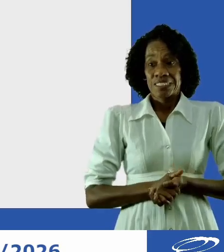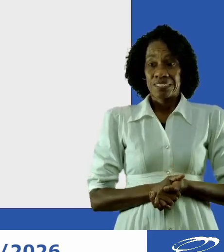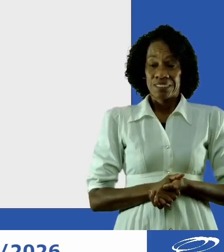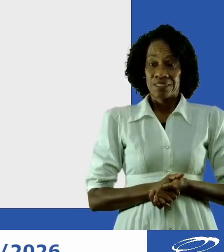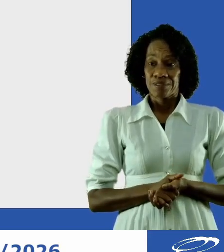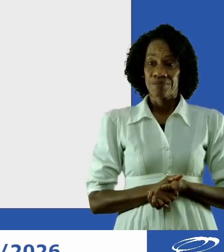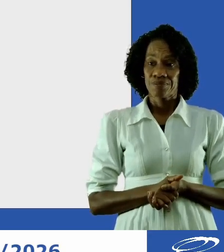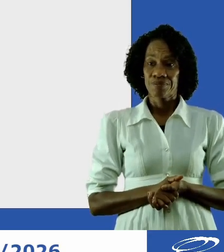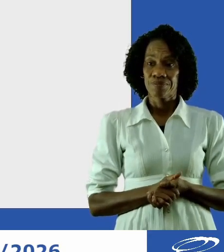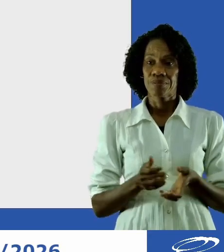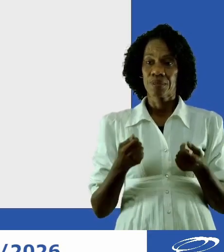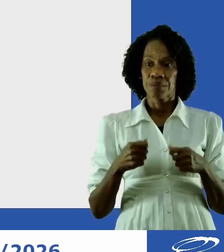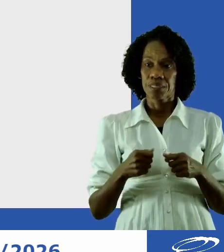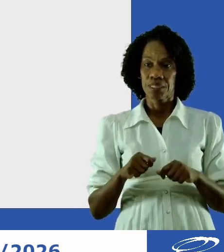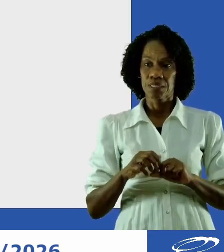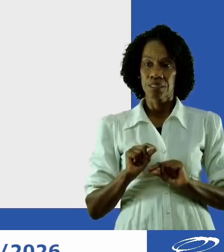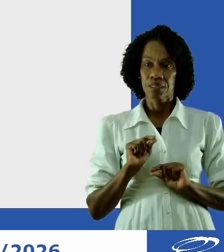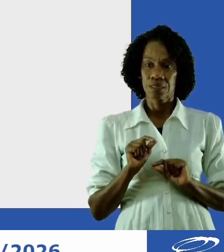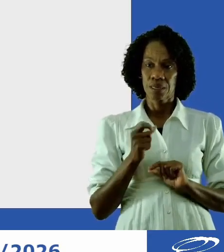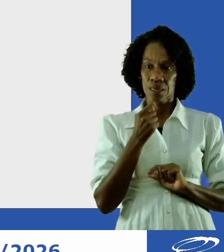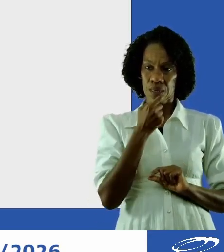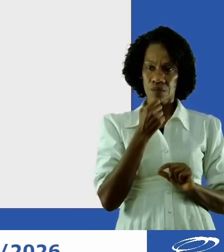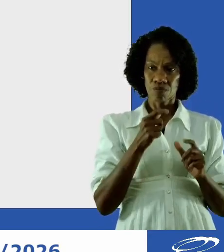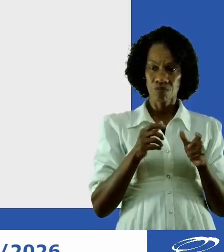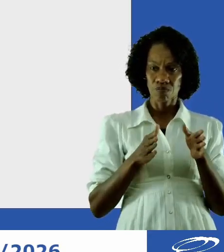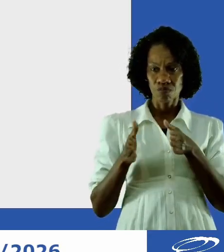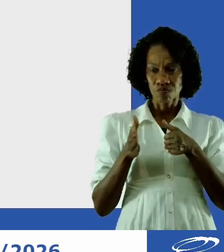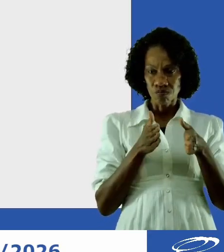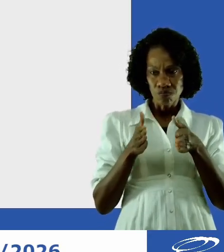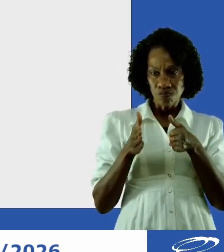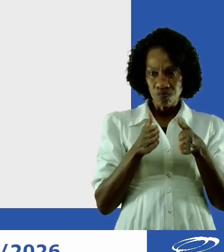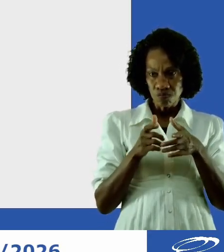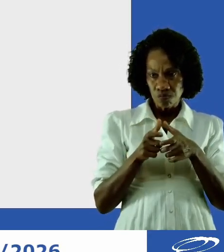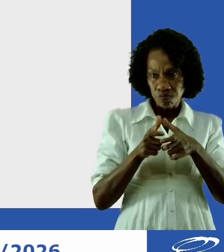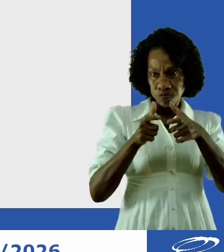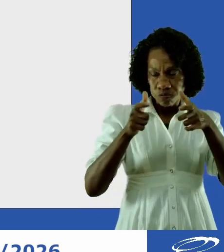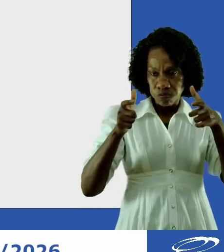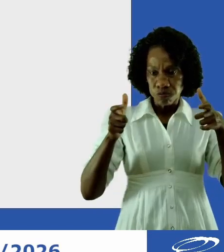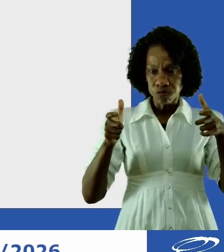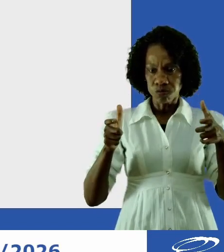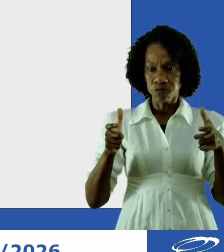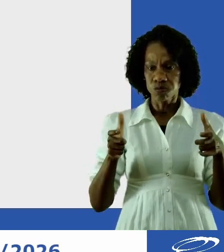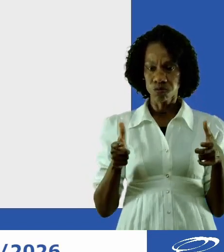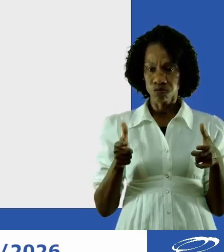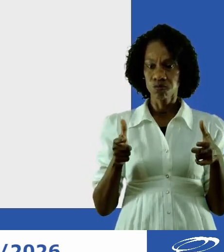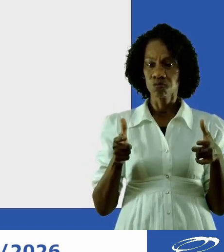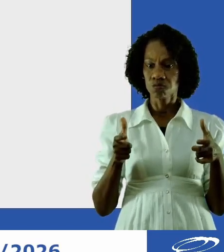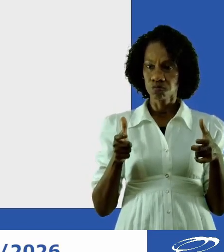define this as extended antimicrobial therapy. The exact definition is a curative